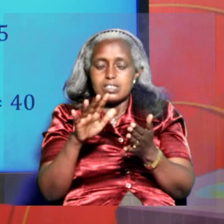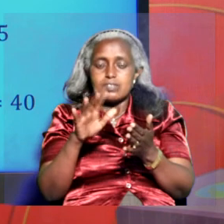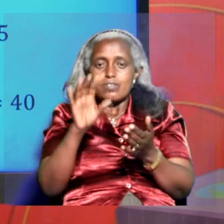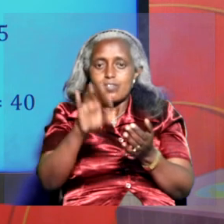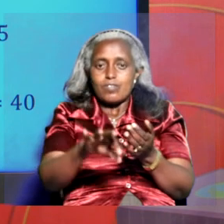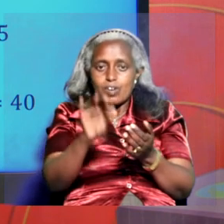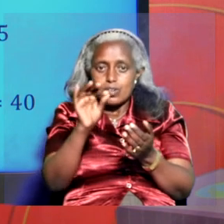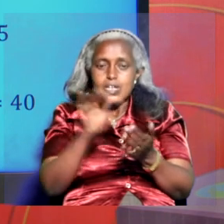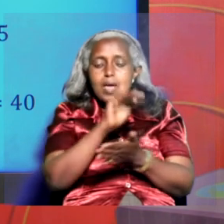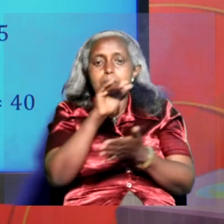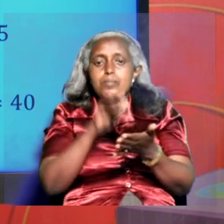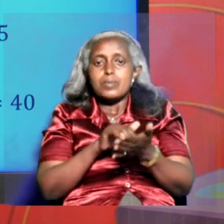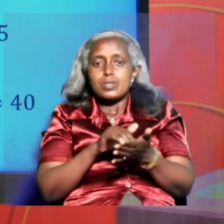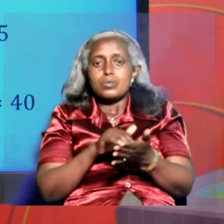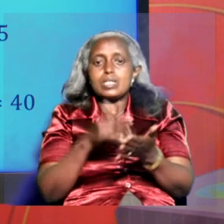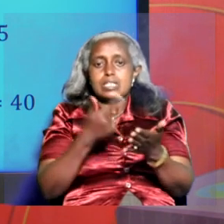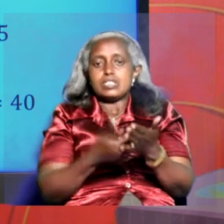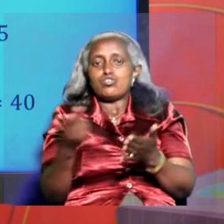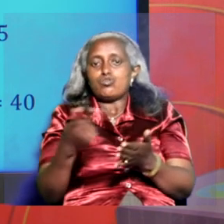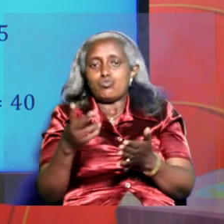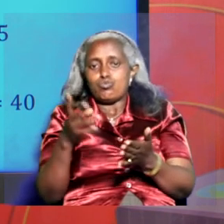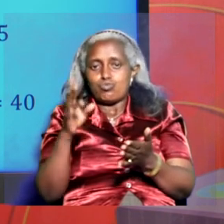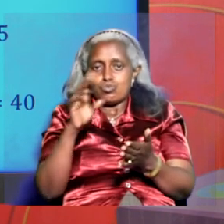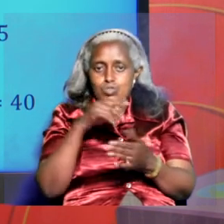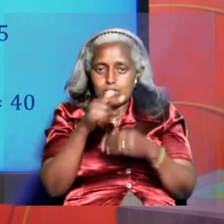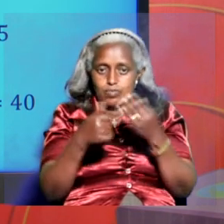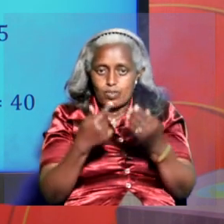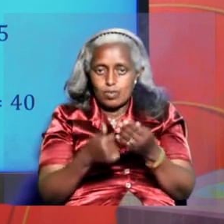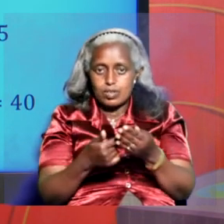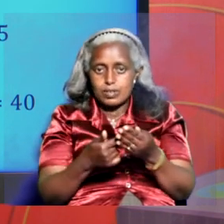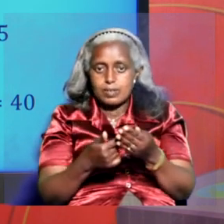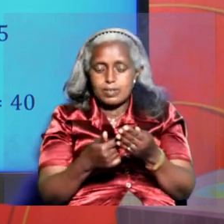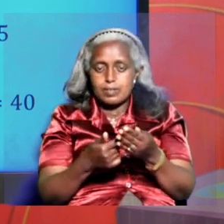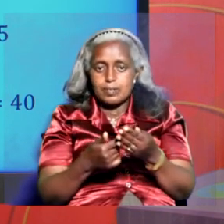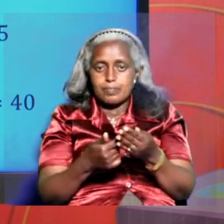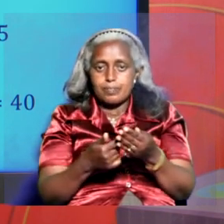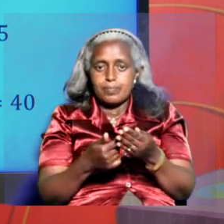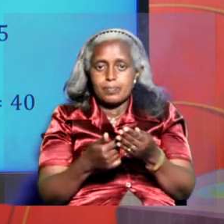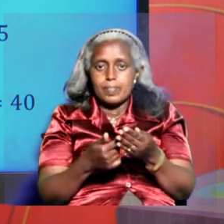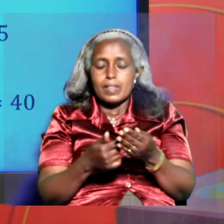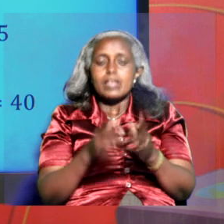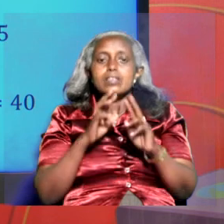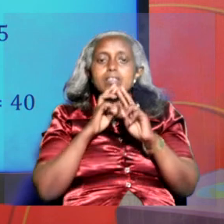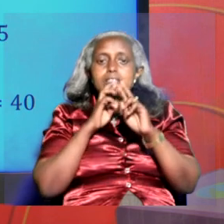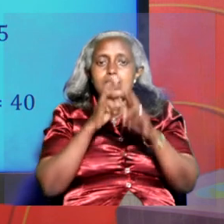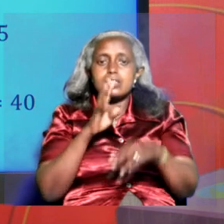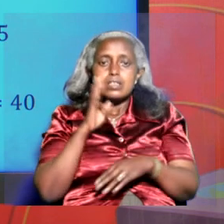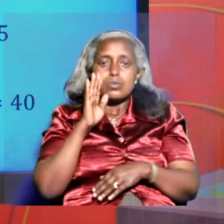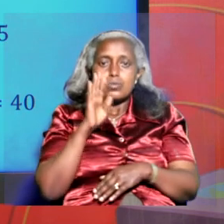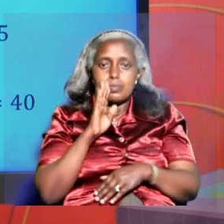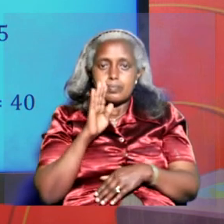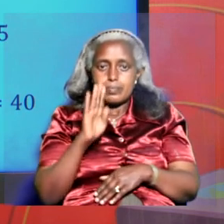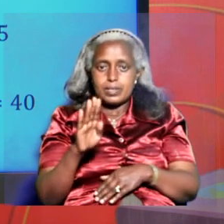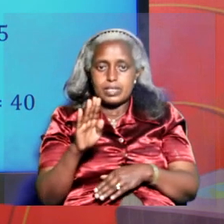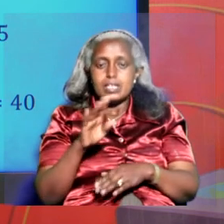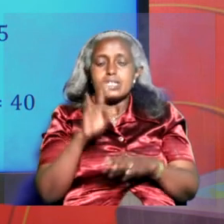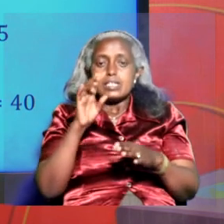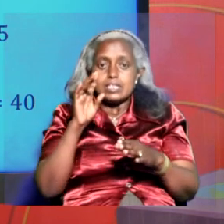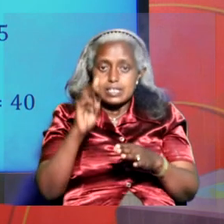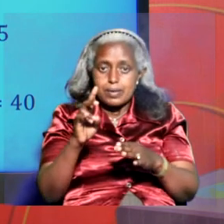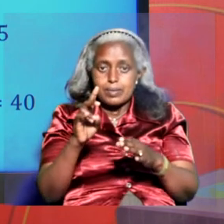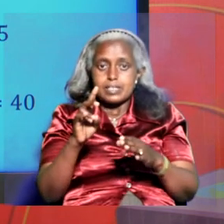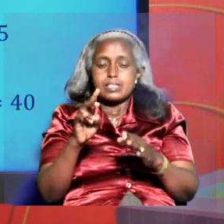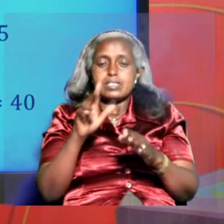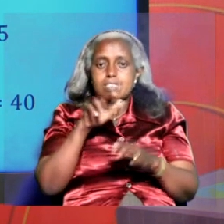found between these two. Therefore, the answer will be the 7th